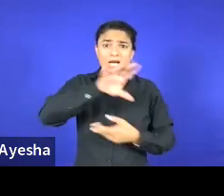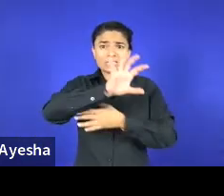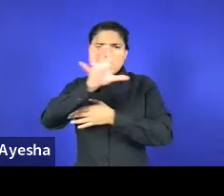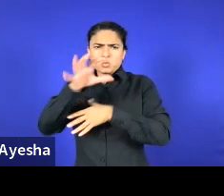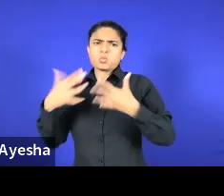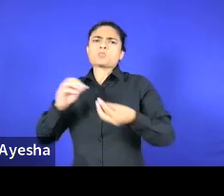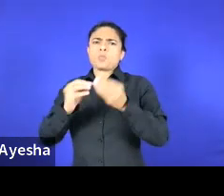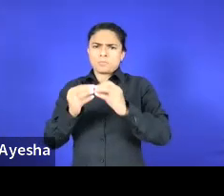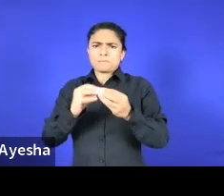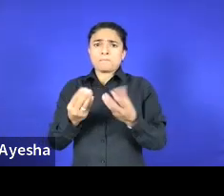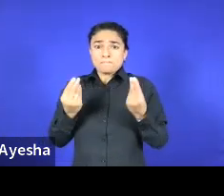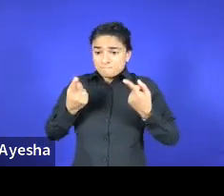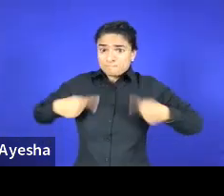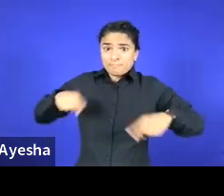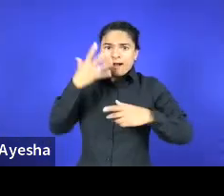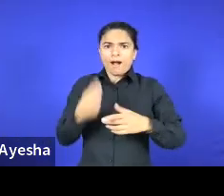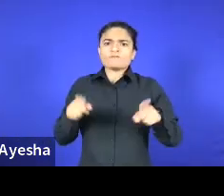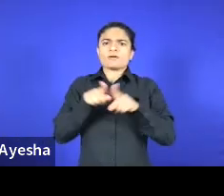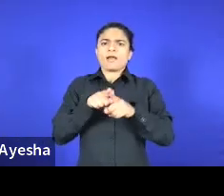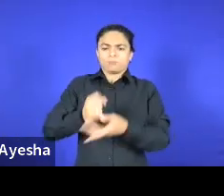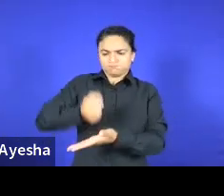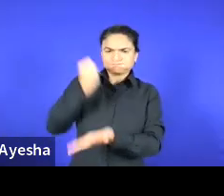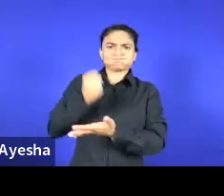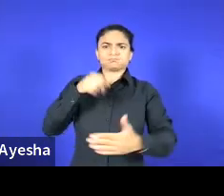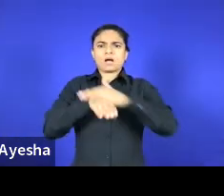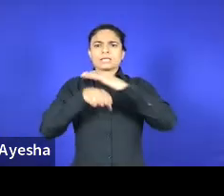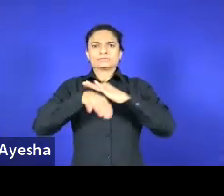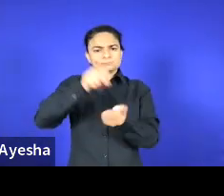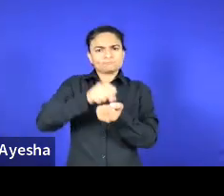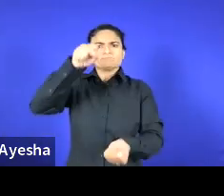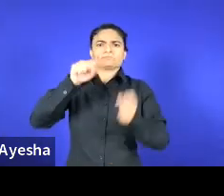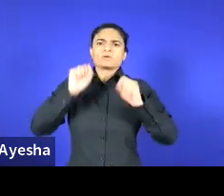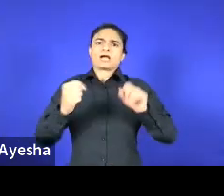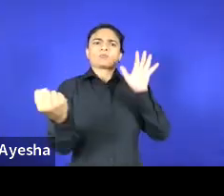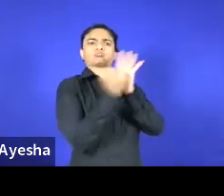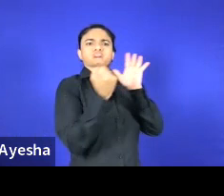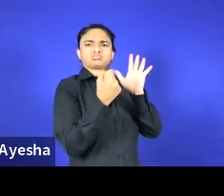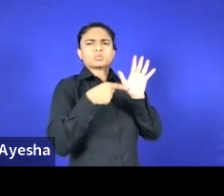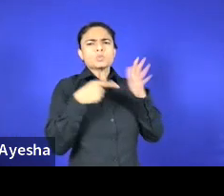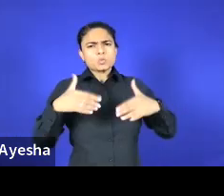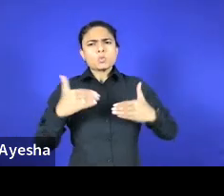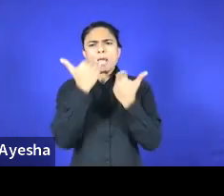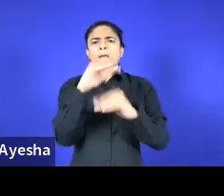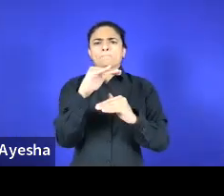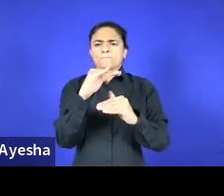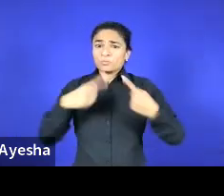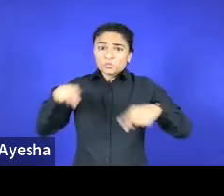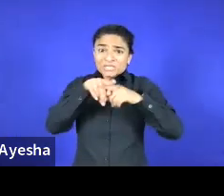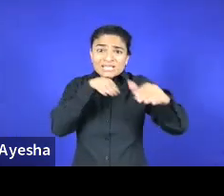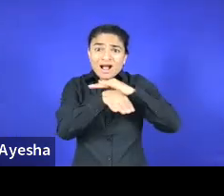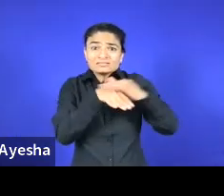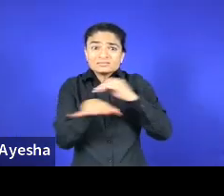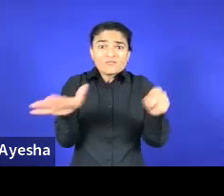with disability and their support need, and we need multidisciplinary teams. And it's true that it helps make comprehensive